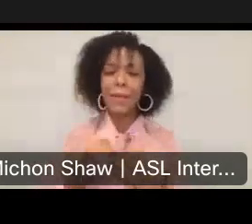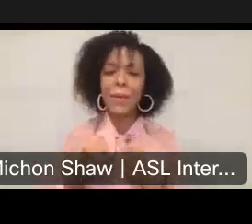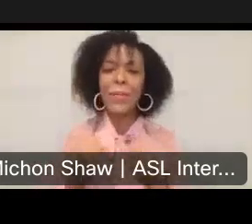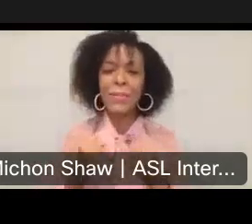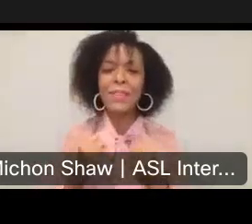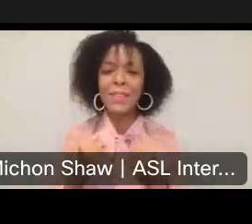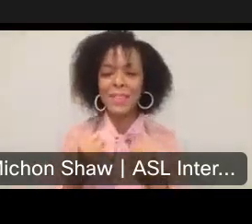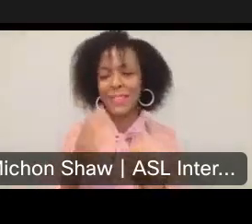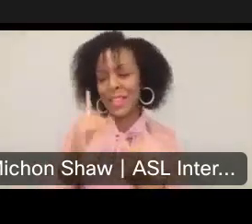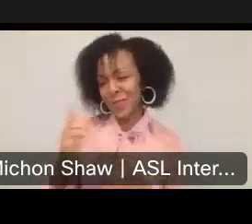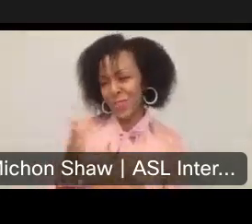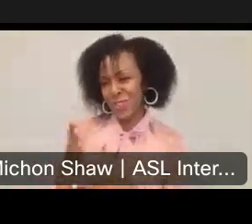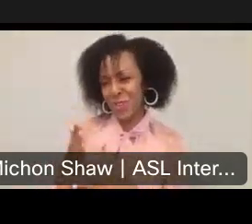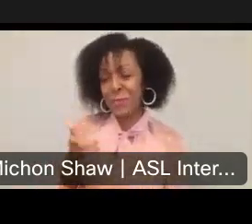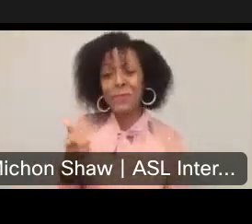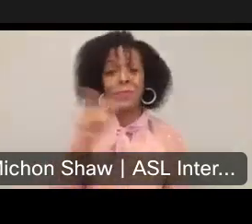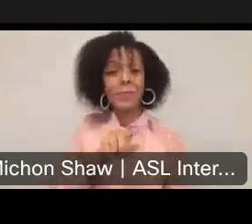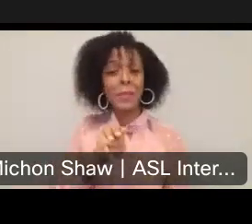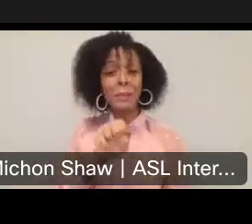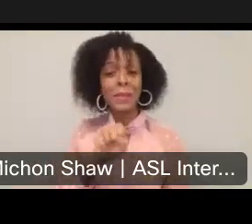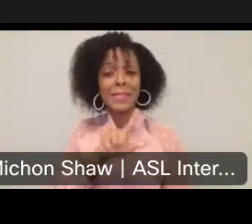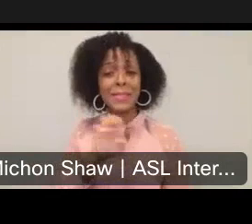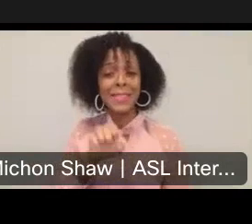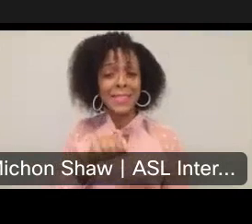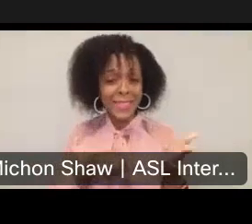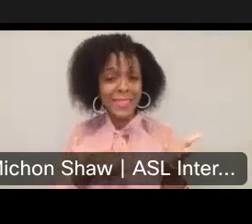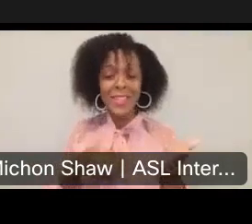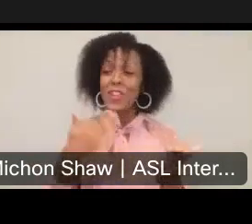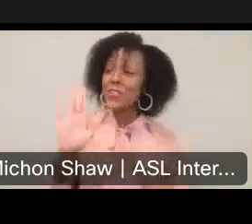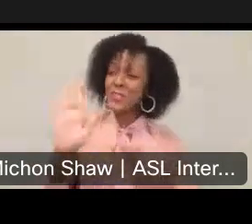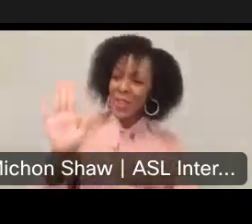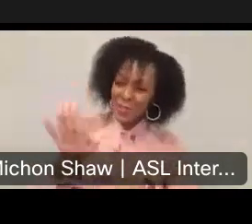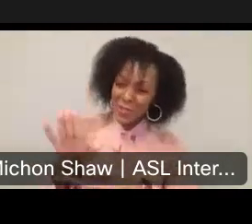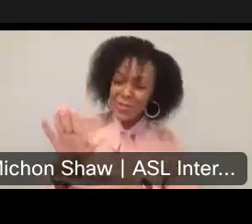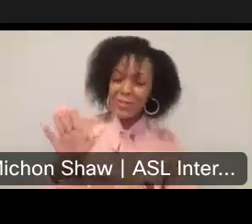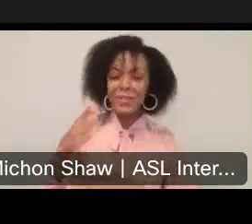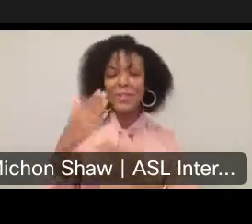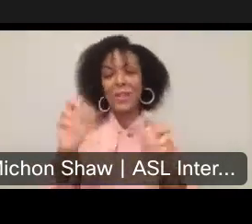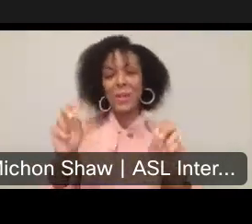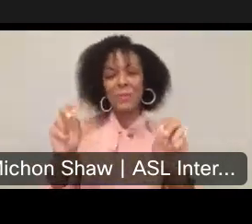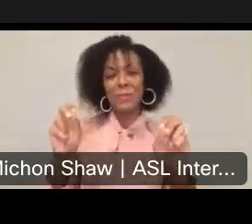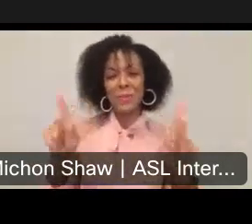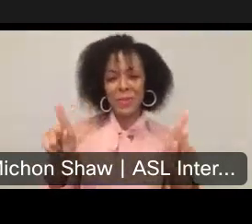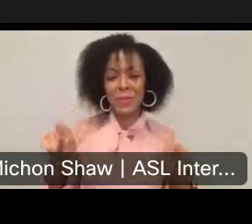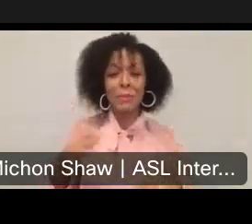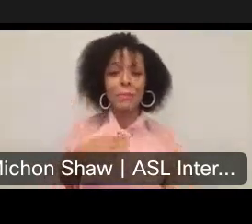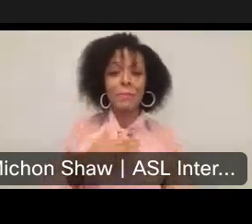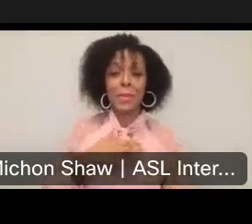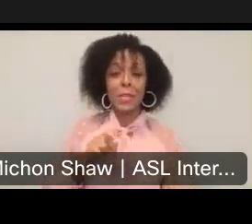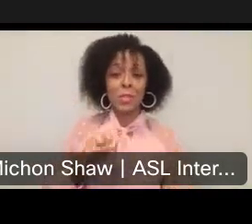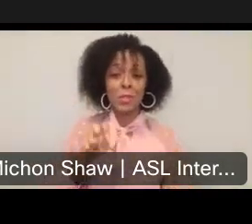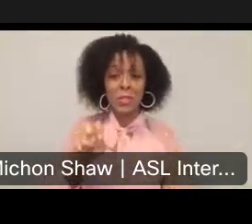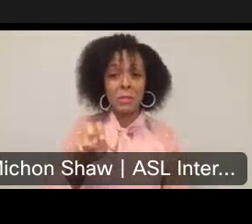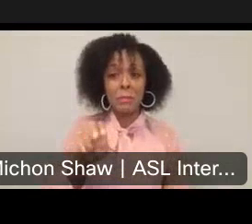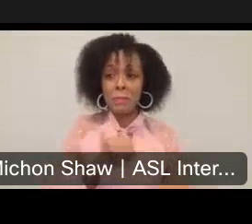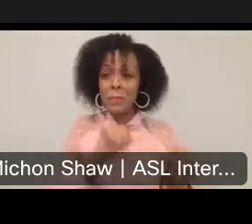And Ms. Lee? Well, good afternoon, everyone, and thank you for the opportunity. My journey is very similar to